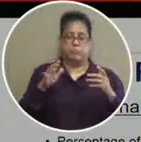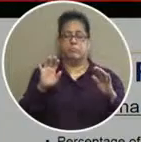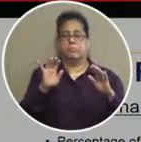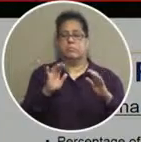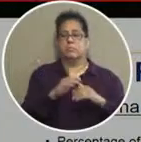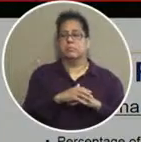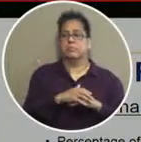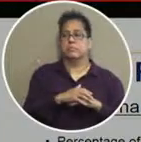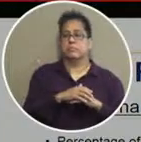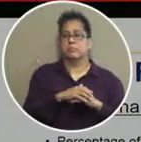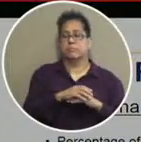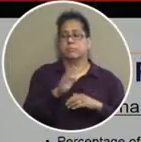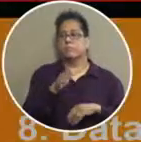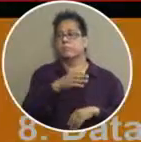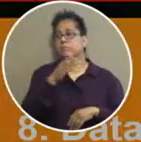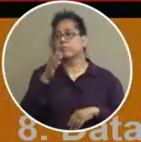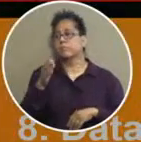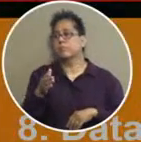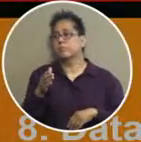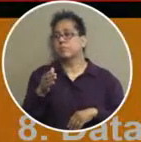time. Next slide.